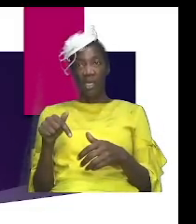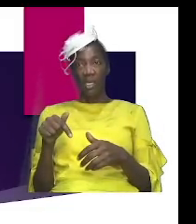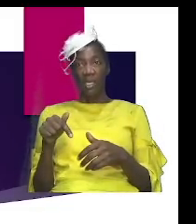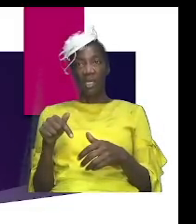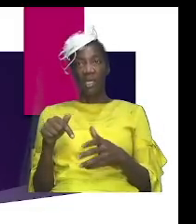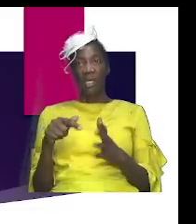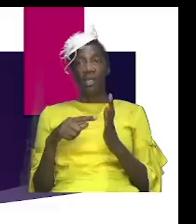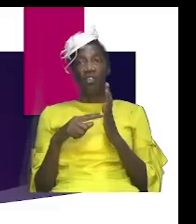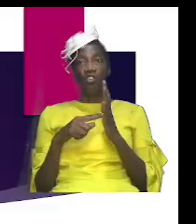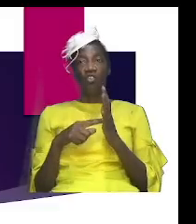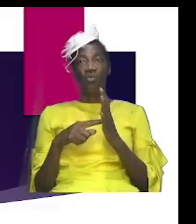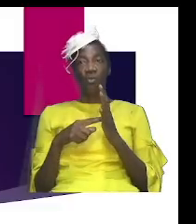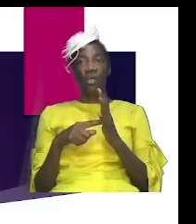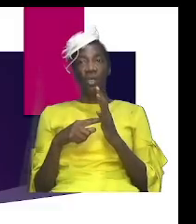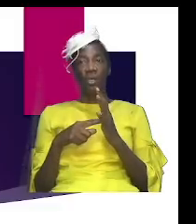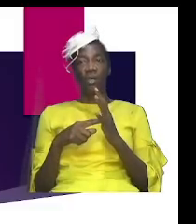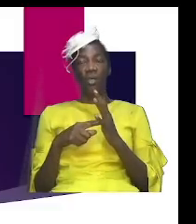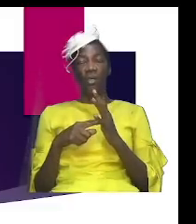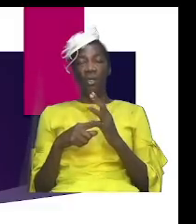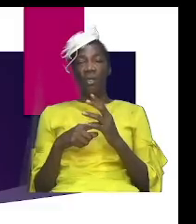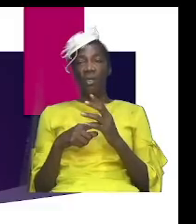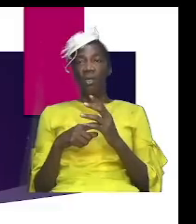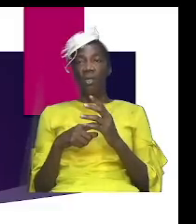he's showing now